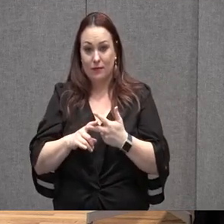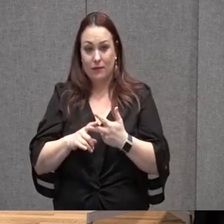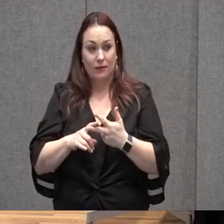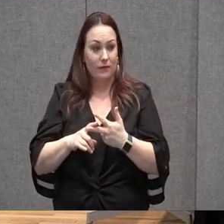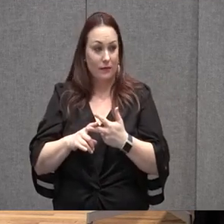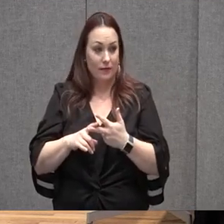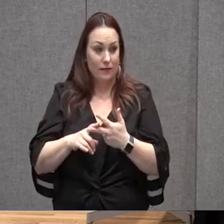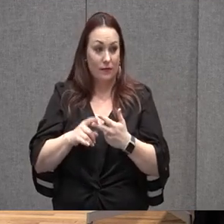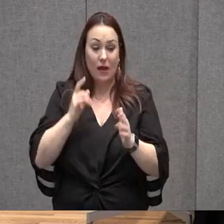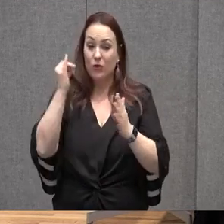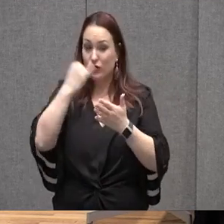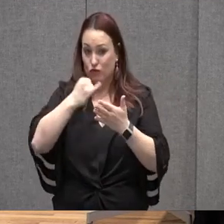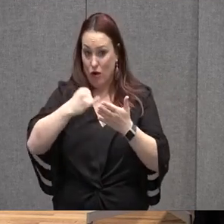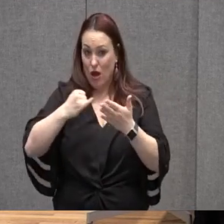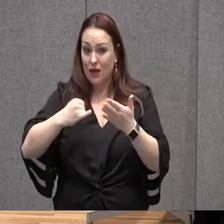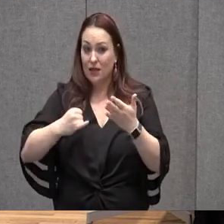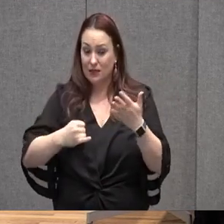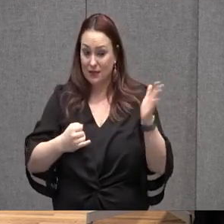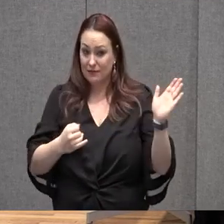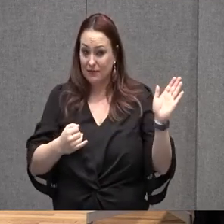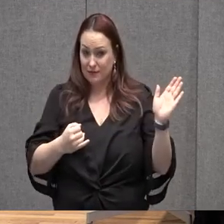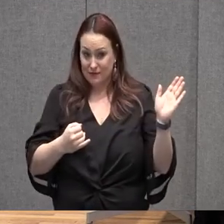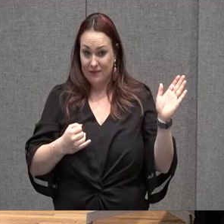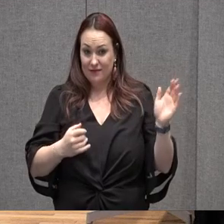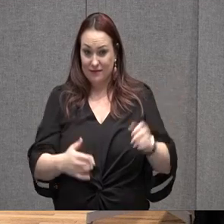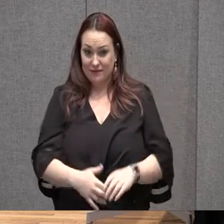our drawings with that.